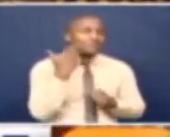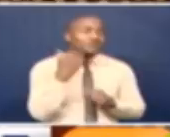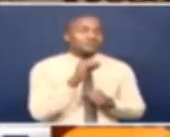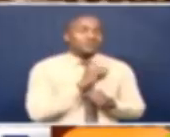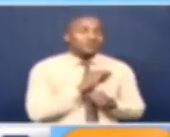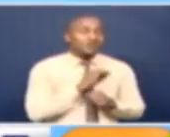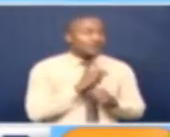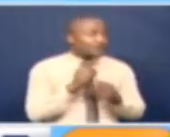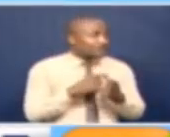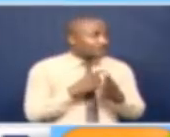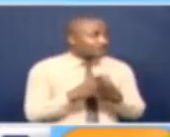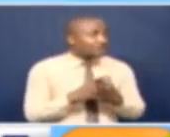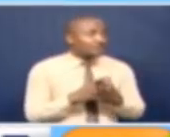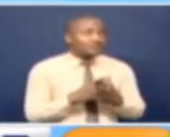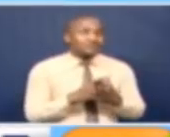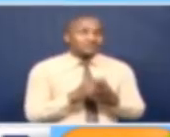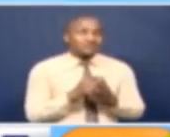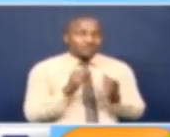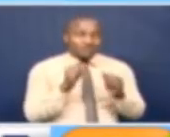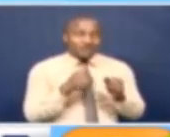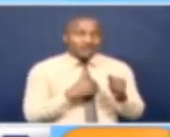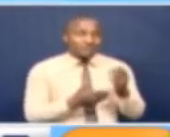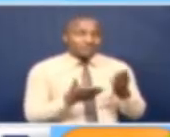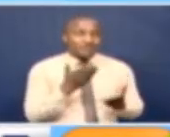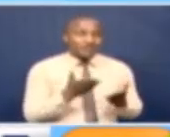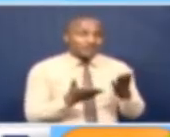that we are able then to get a balance. There's a question that I want to ask